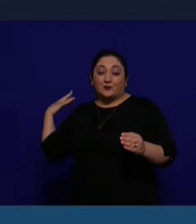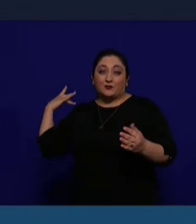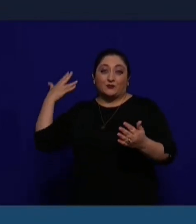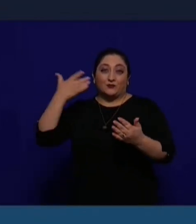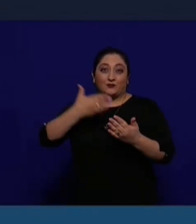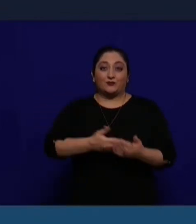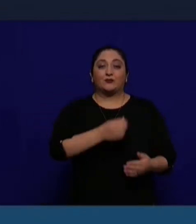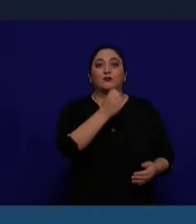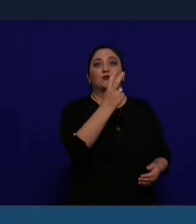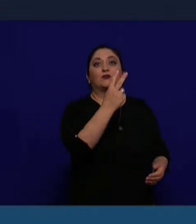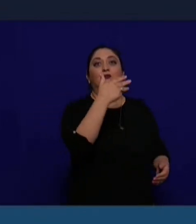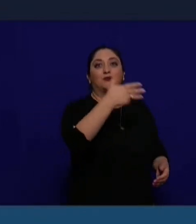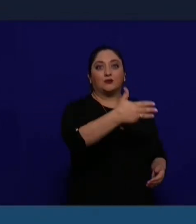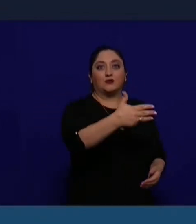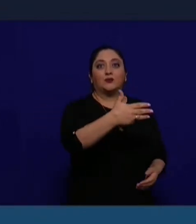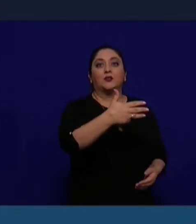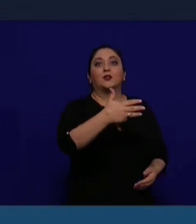kien ta'